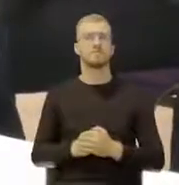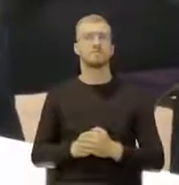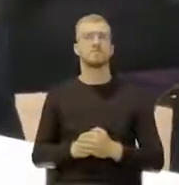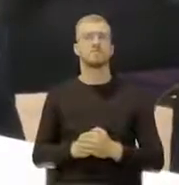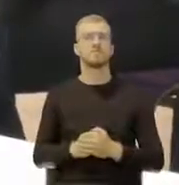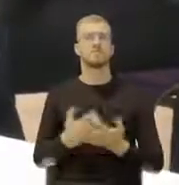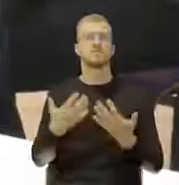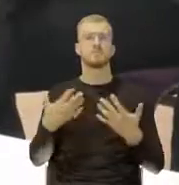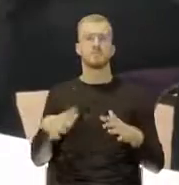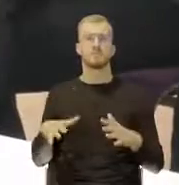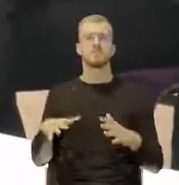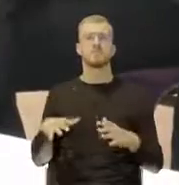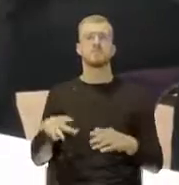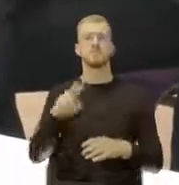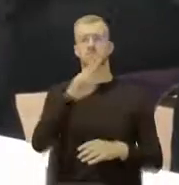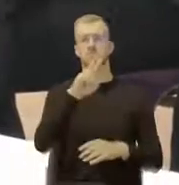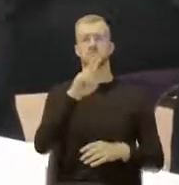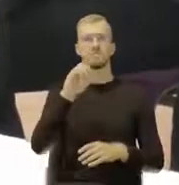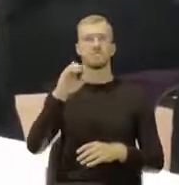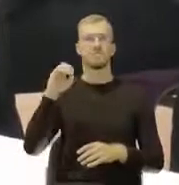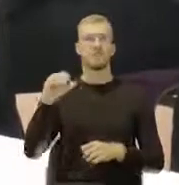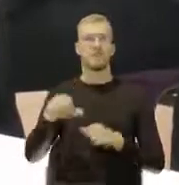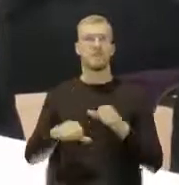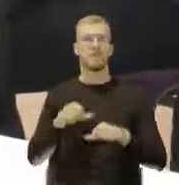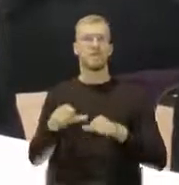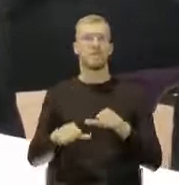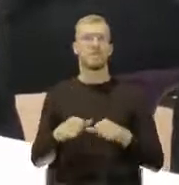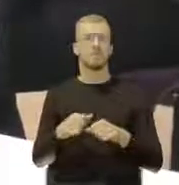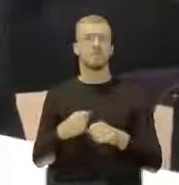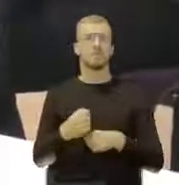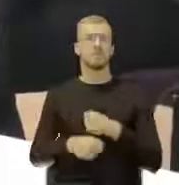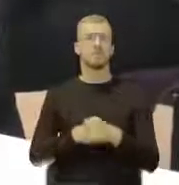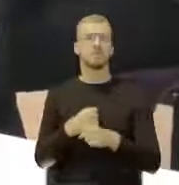supplying industry from 100 countries on all continents.